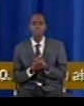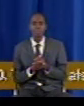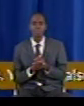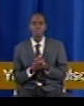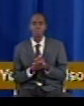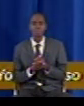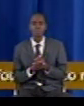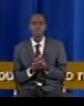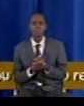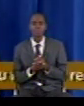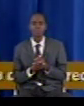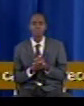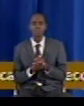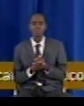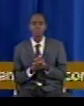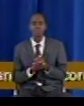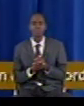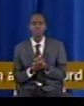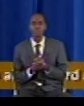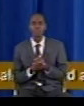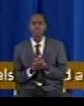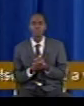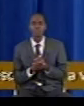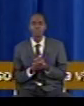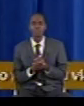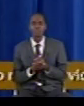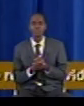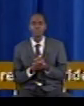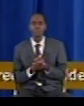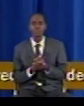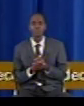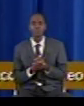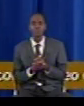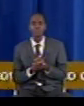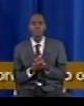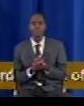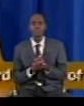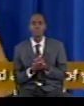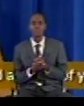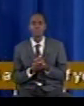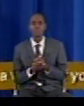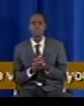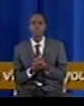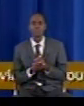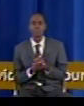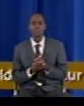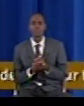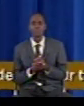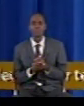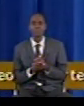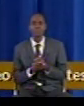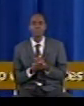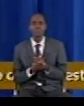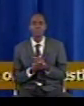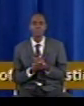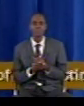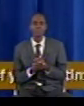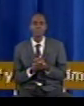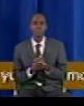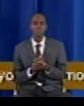of them, Simimba Nadipalam. Ama Kitty Cham Tan, Sifkin Dishit, the Farashim, his son, Fadi